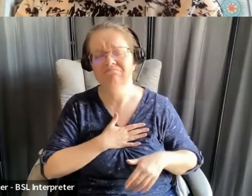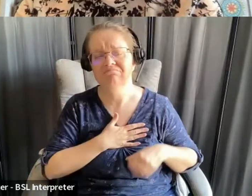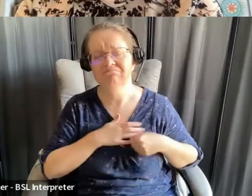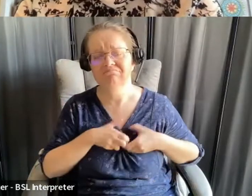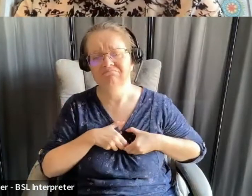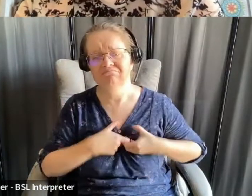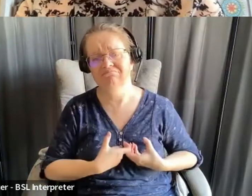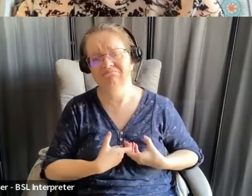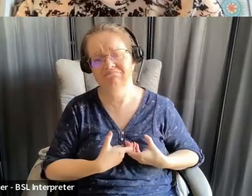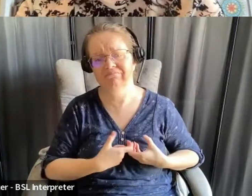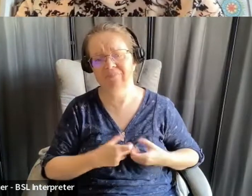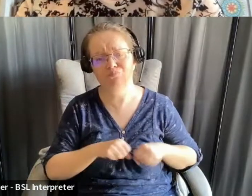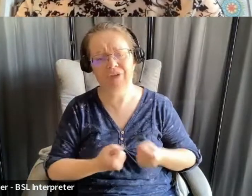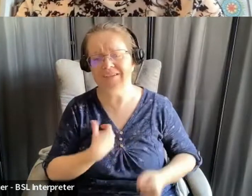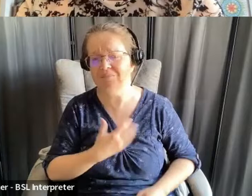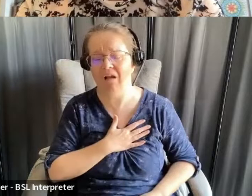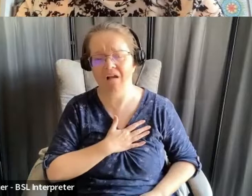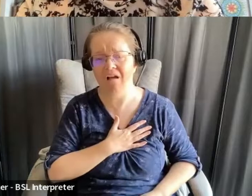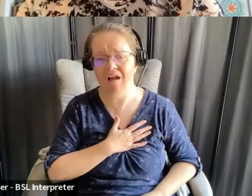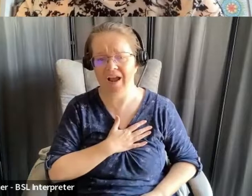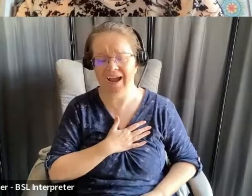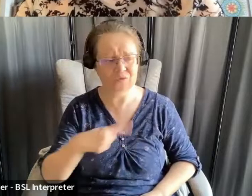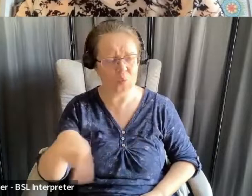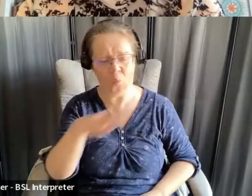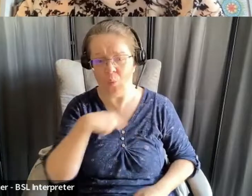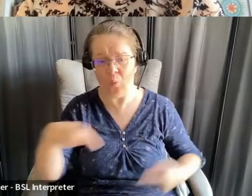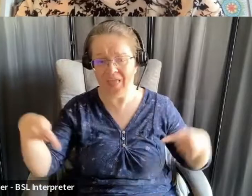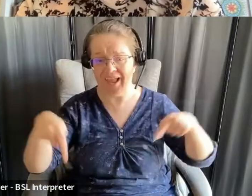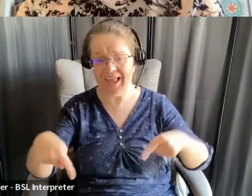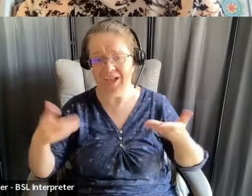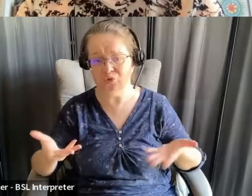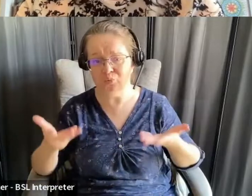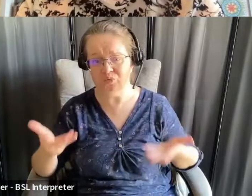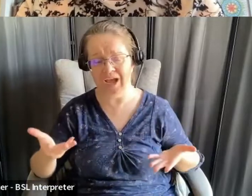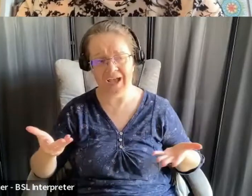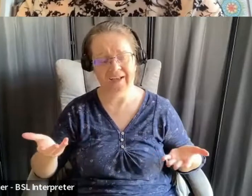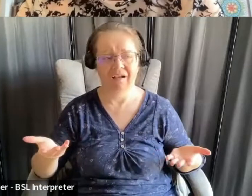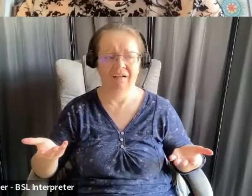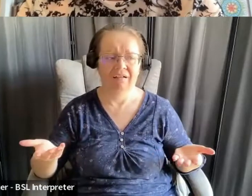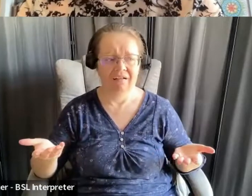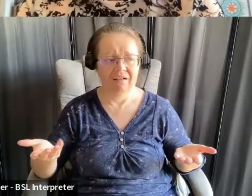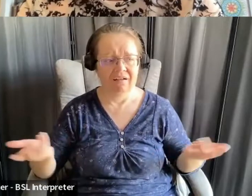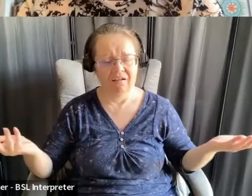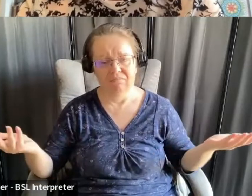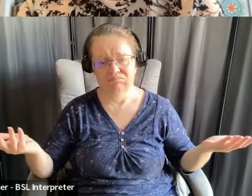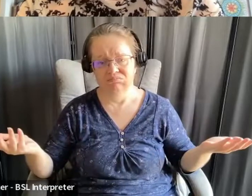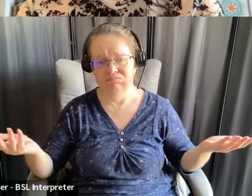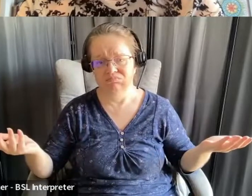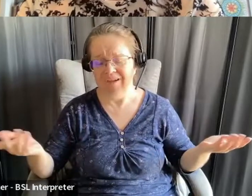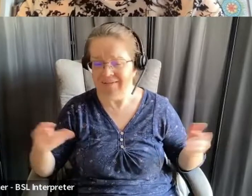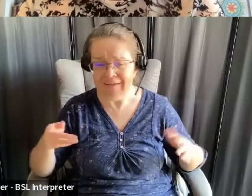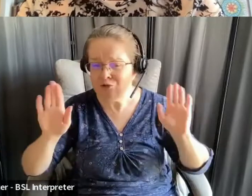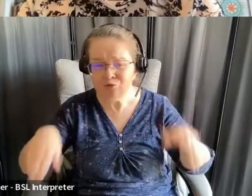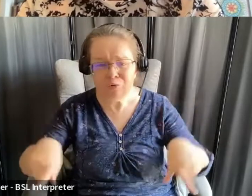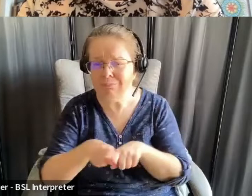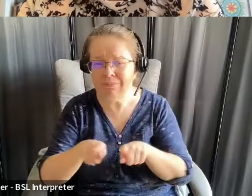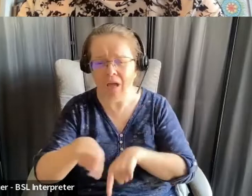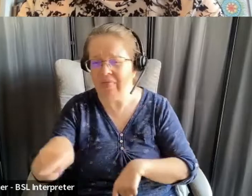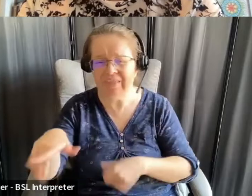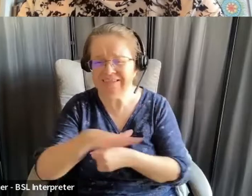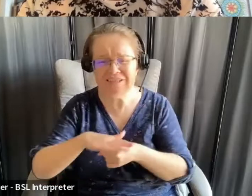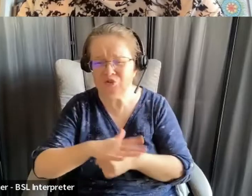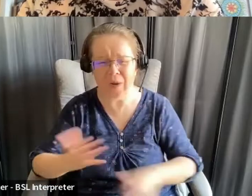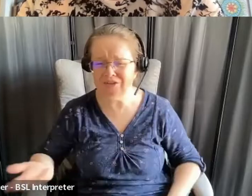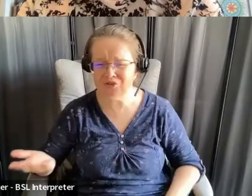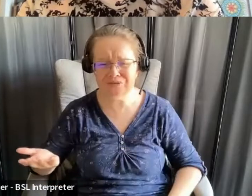that all of us here today, you know, we're in this, there shouldn't be a situation, really.